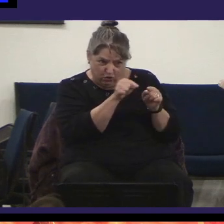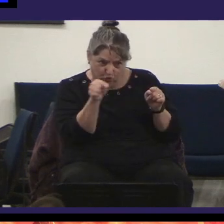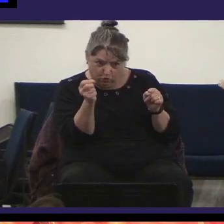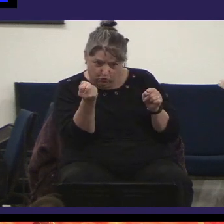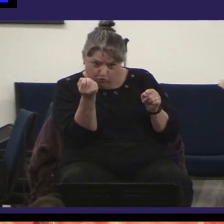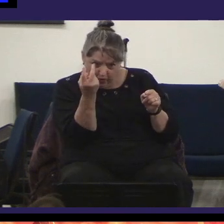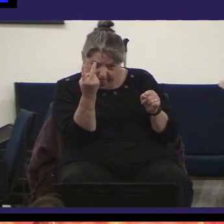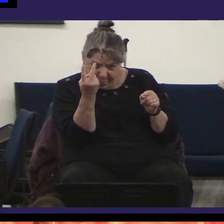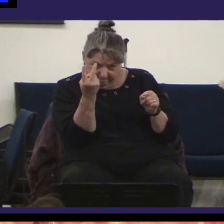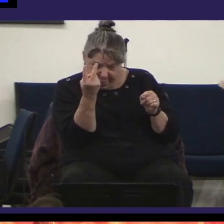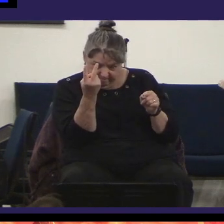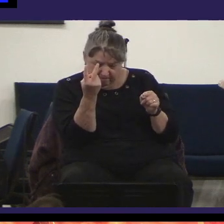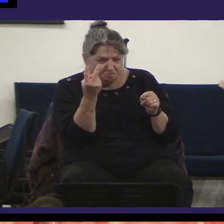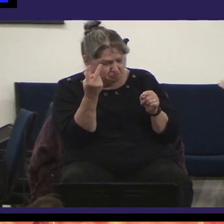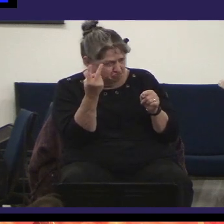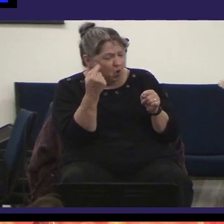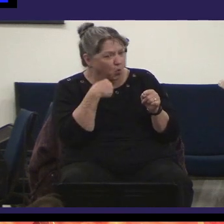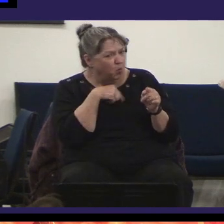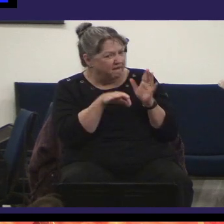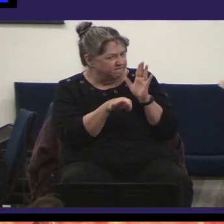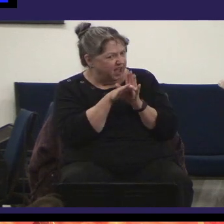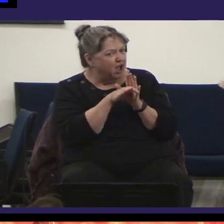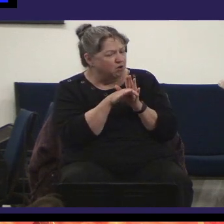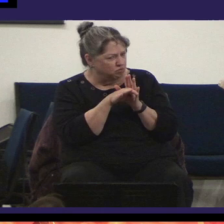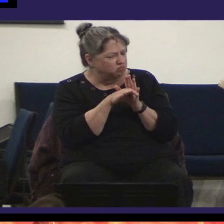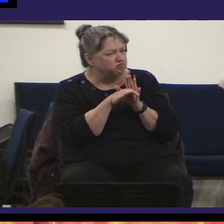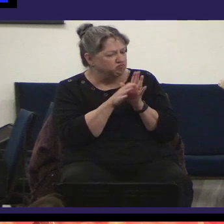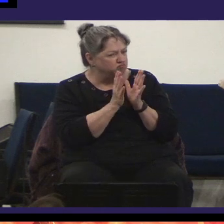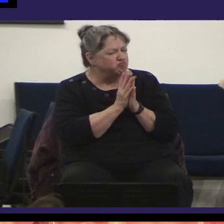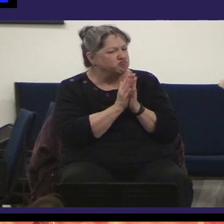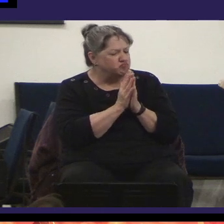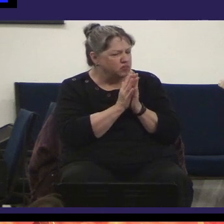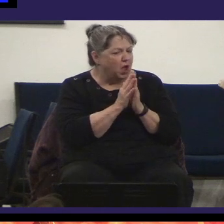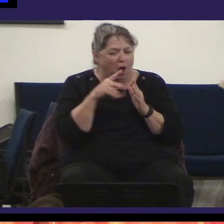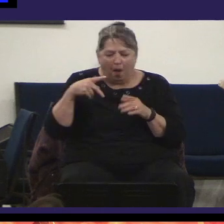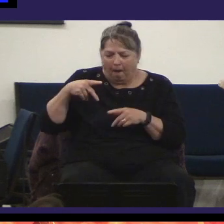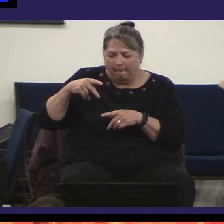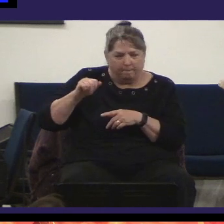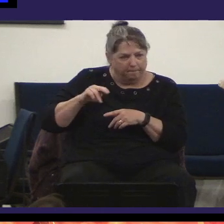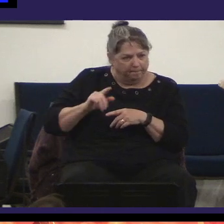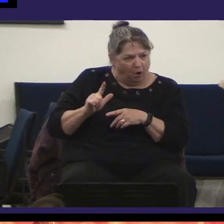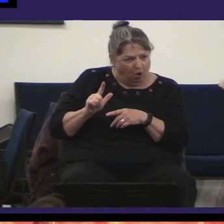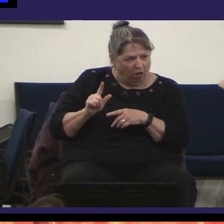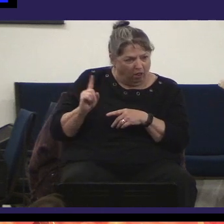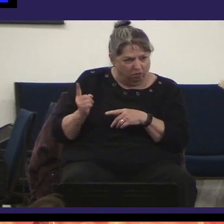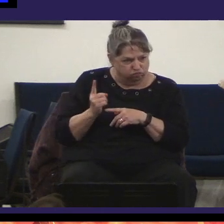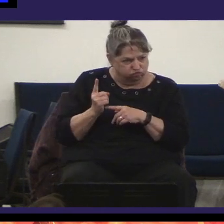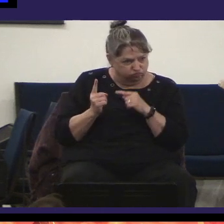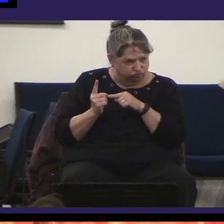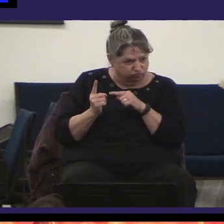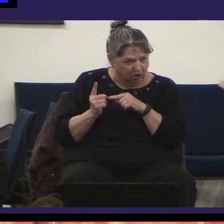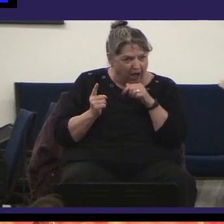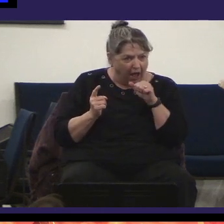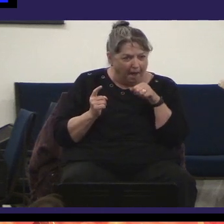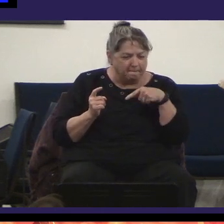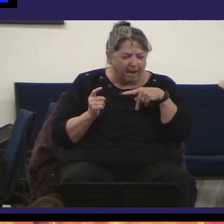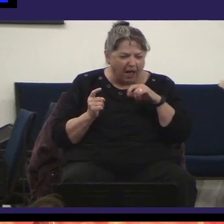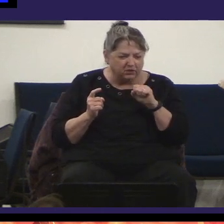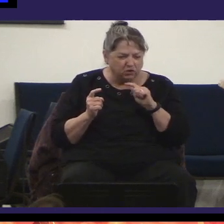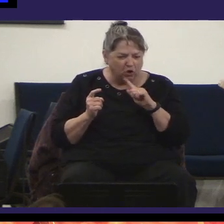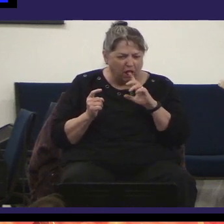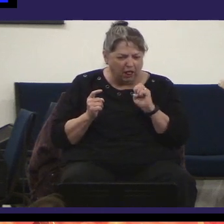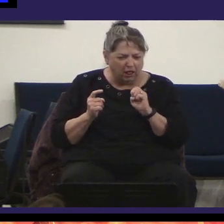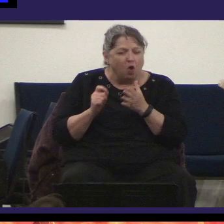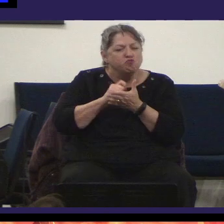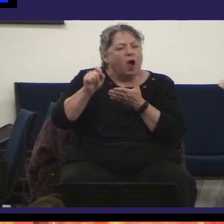that Paul was coming near the completion of his letter, right? He's coming to the end of his letter, and he